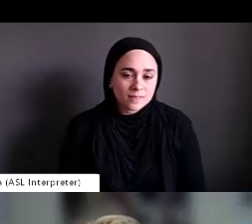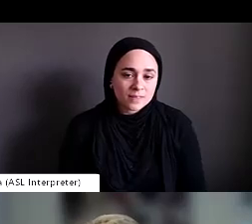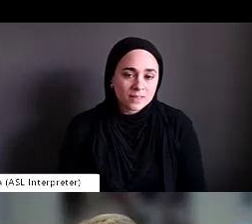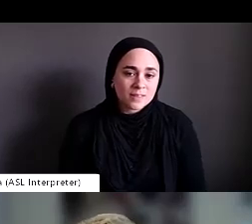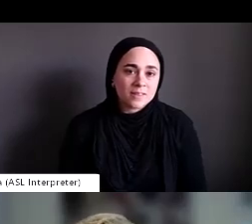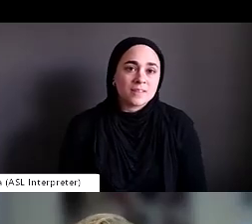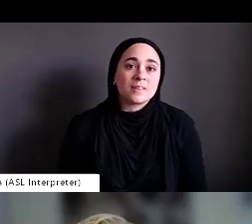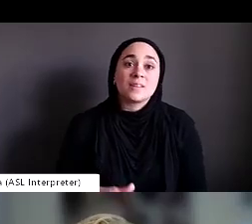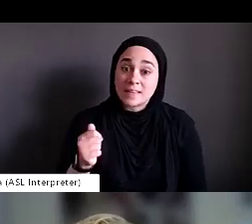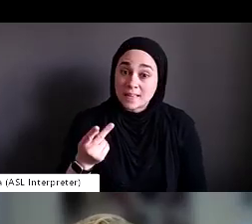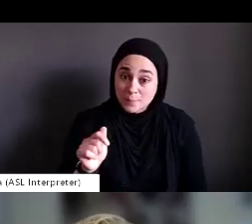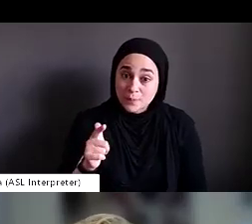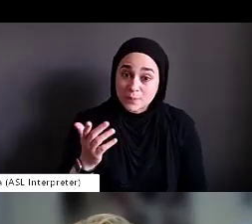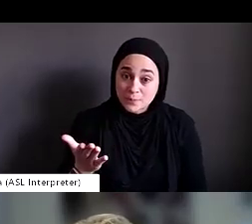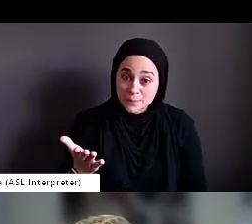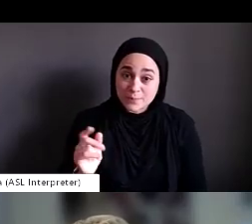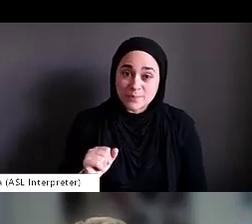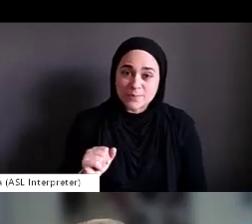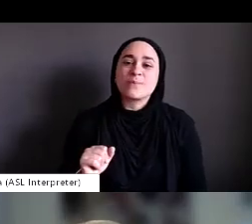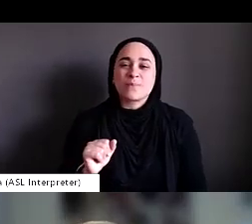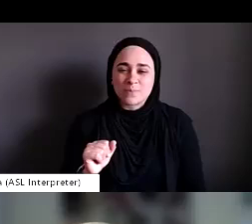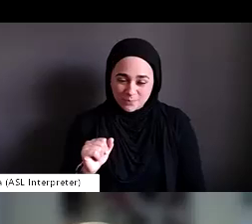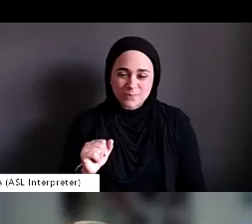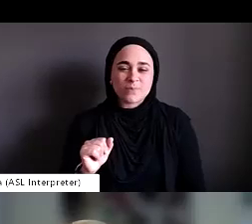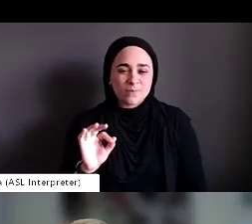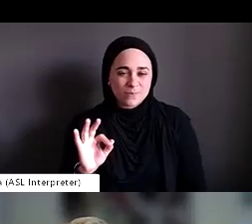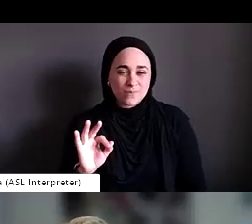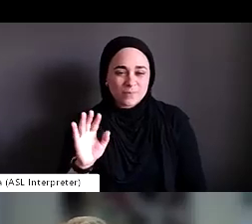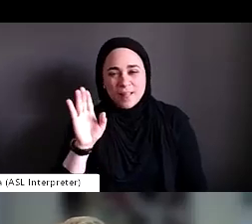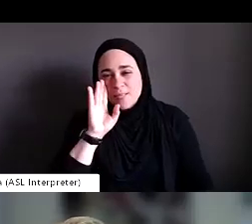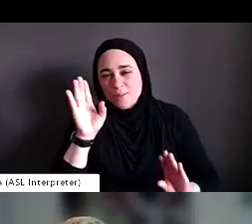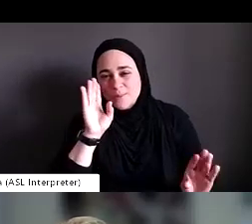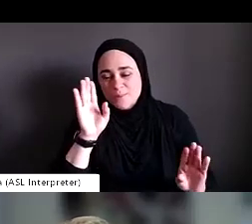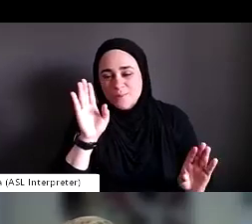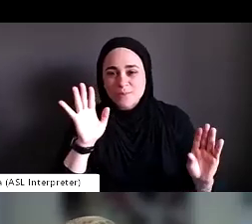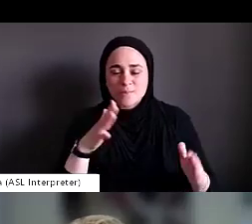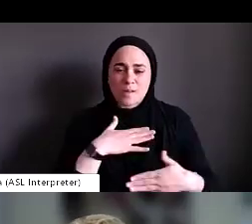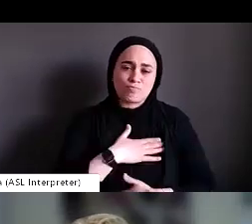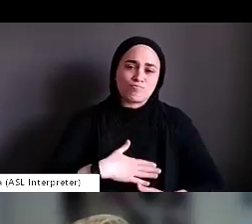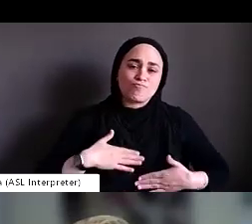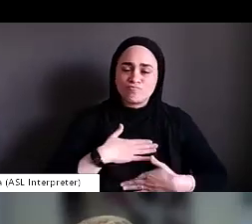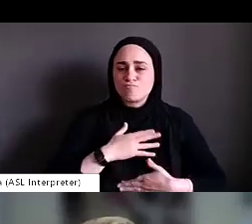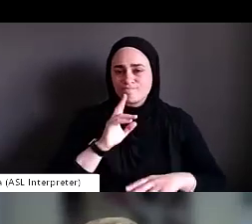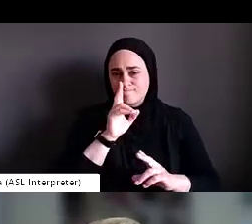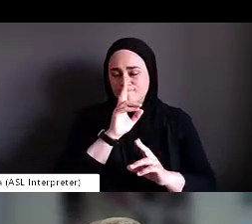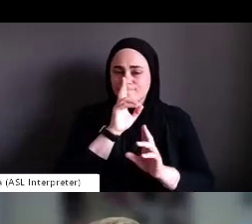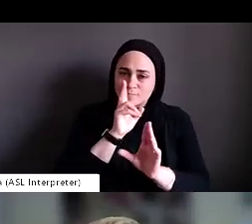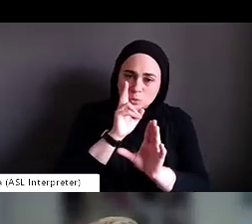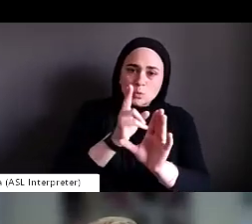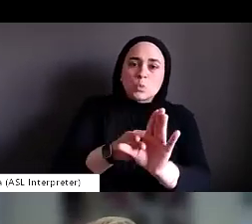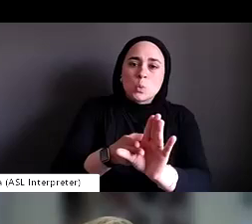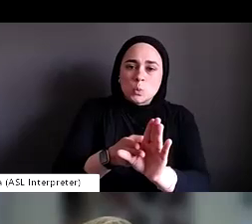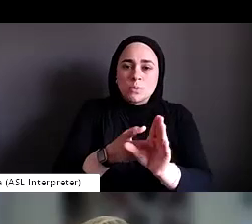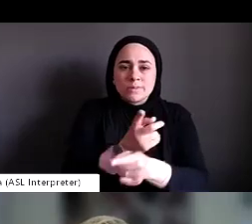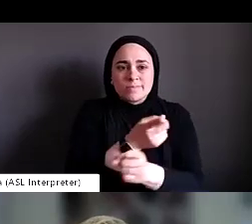Okay, April there? Yes, I am. Okay. Hi, everybody. It's a real pleasure to be here today with people that